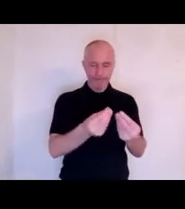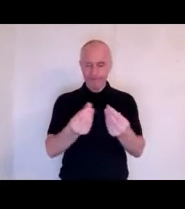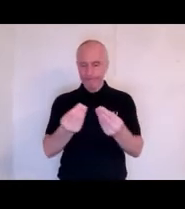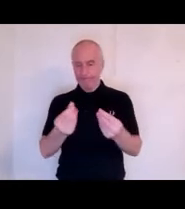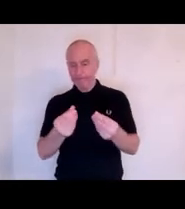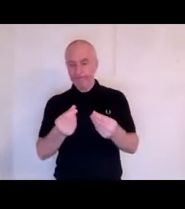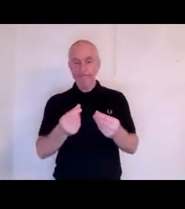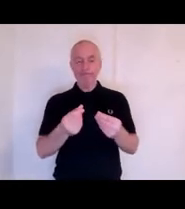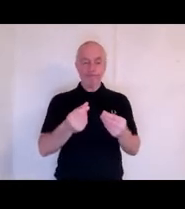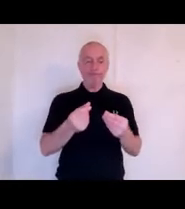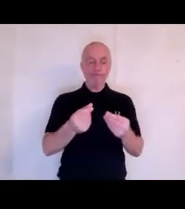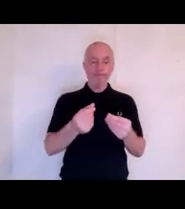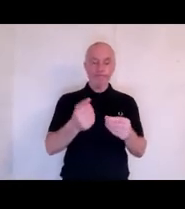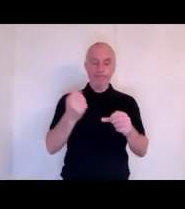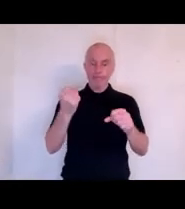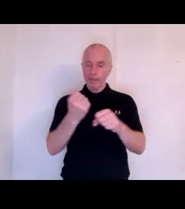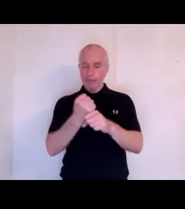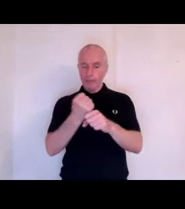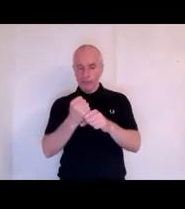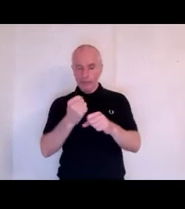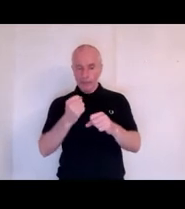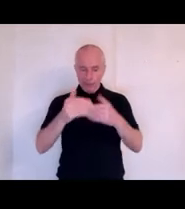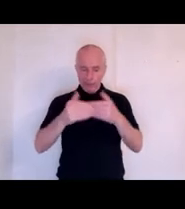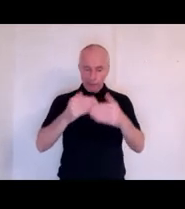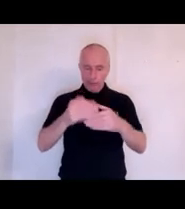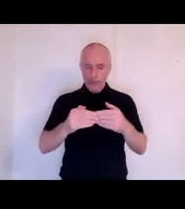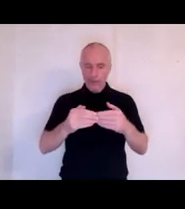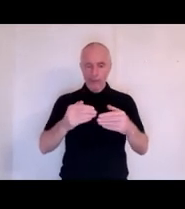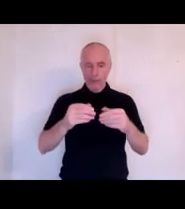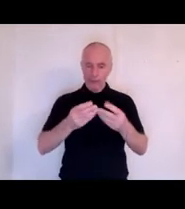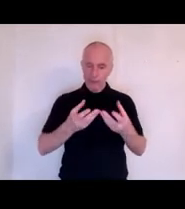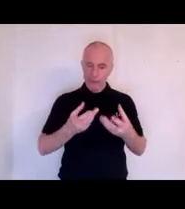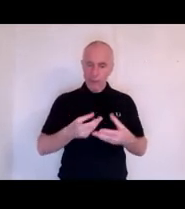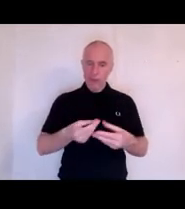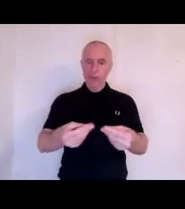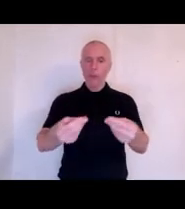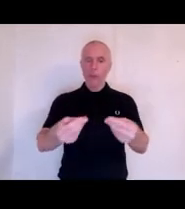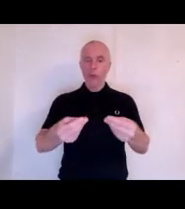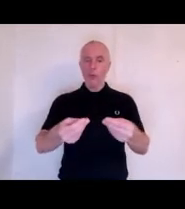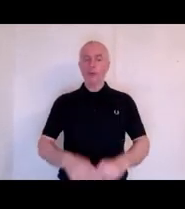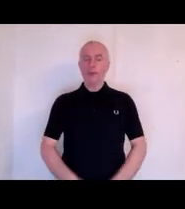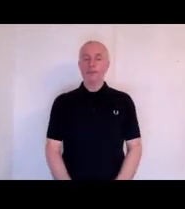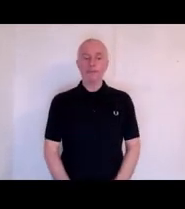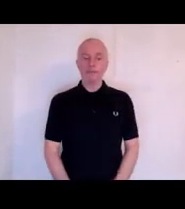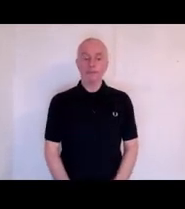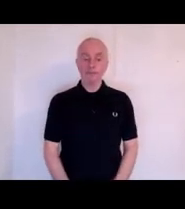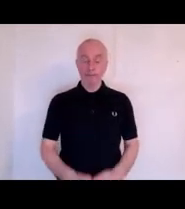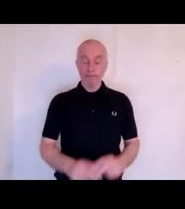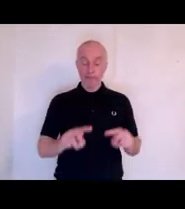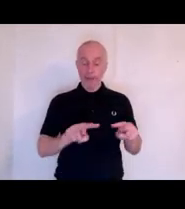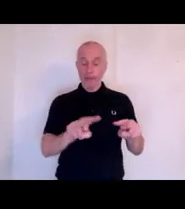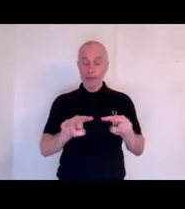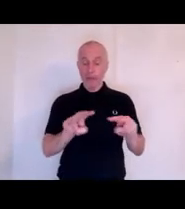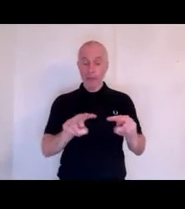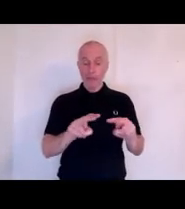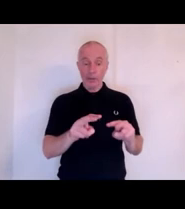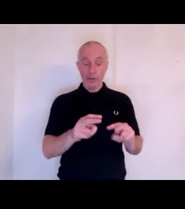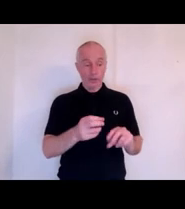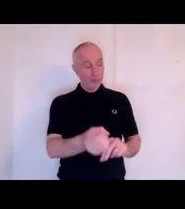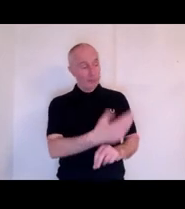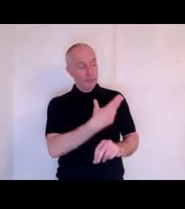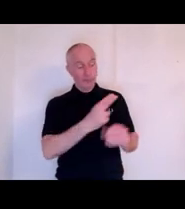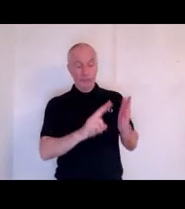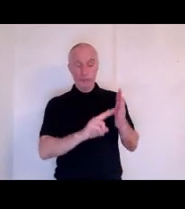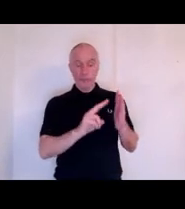on how the neutrons travel. As Jim Stansfield mentioned in the video, the neutrons have to be